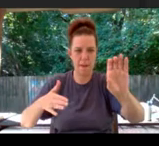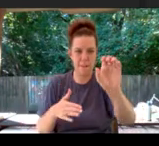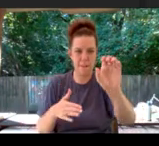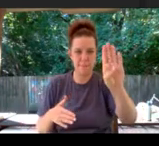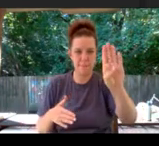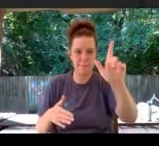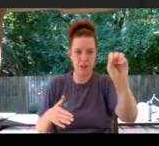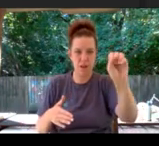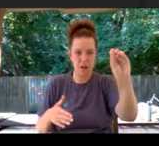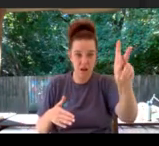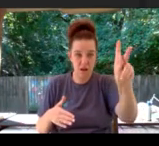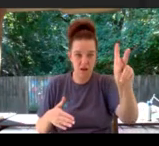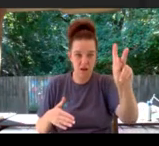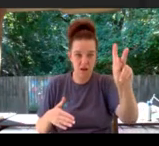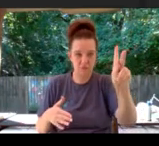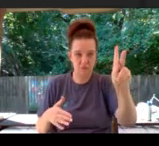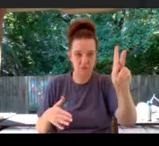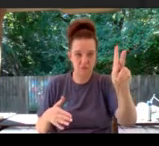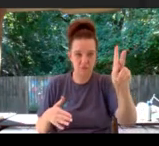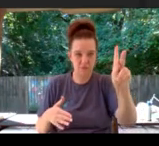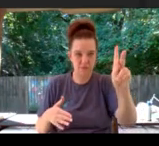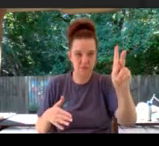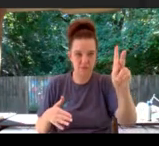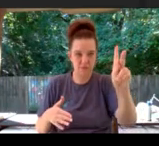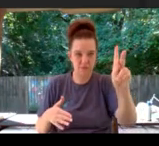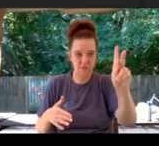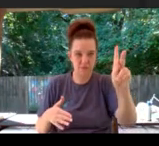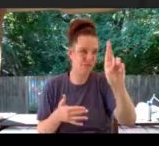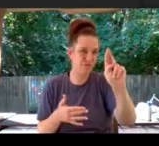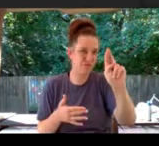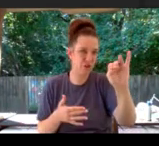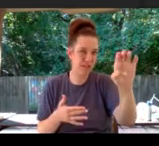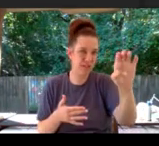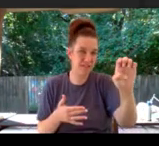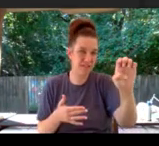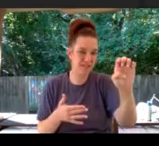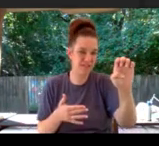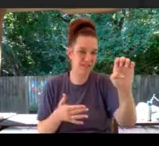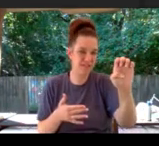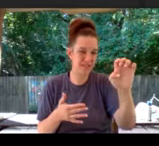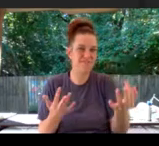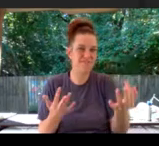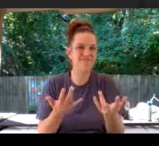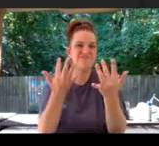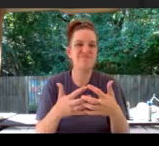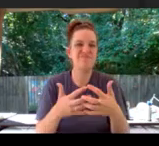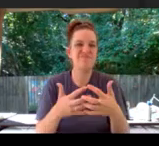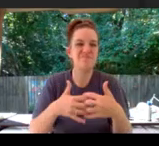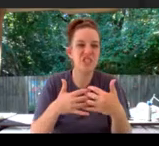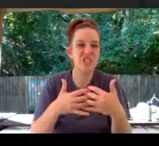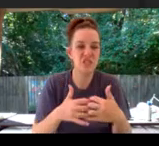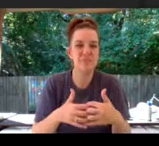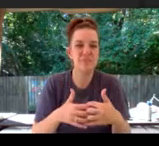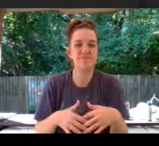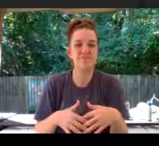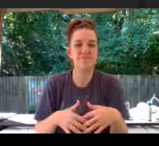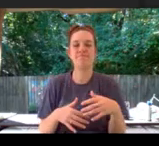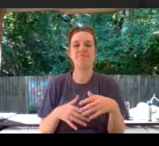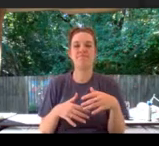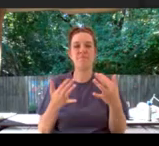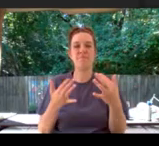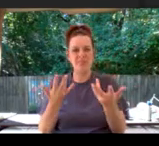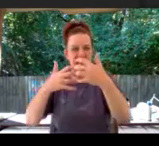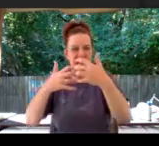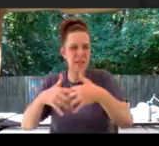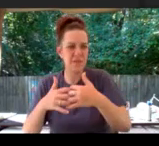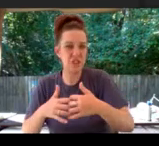furnace. The boys approached with something like reverence. The furnace was taller